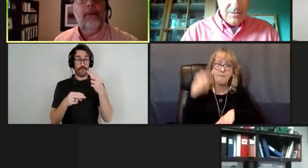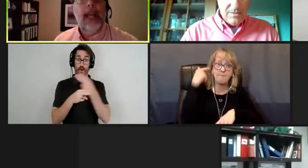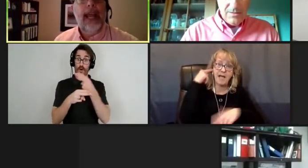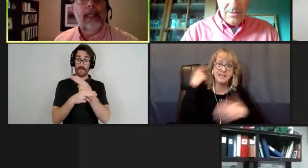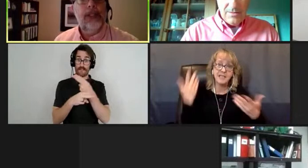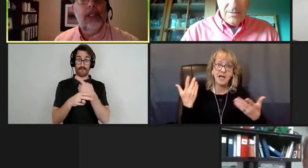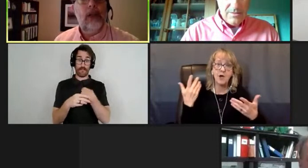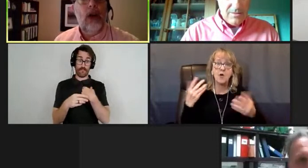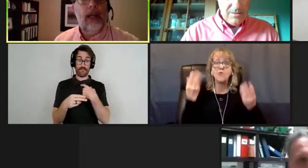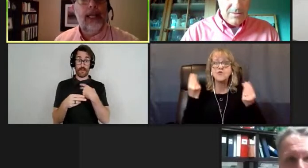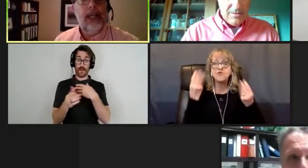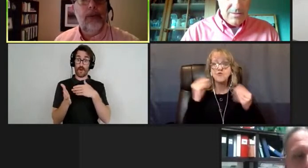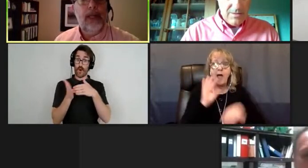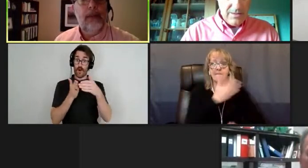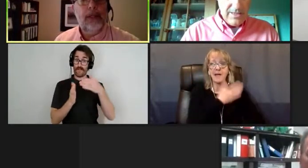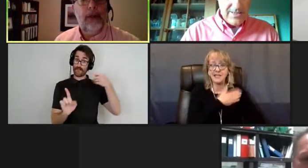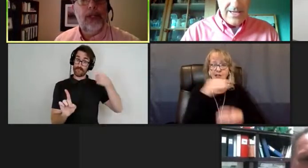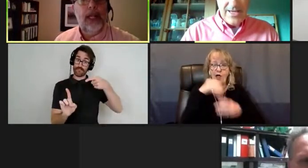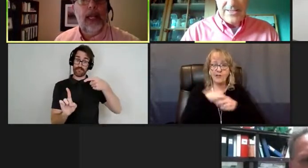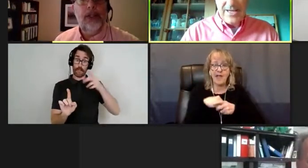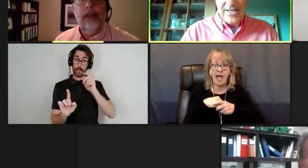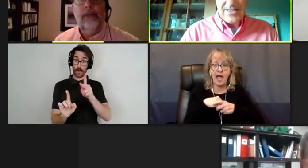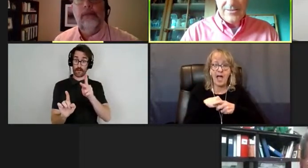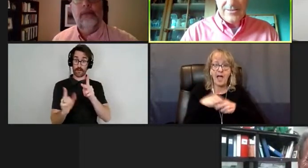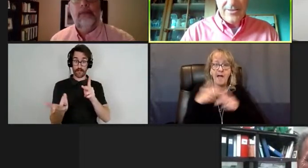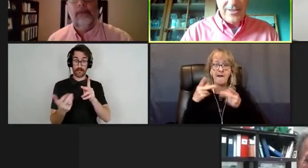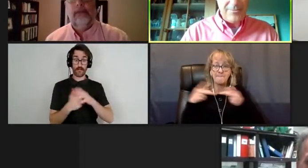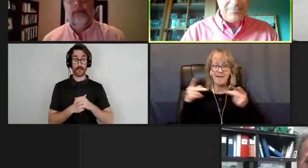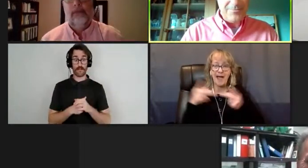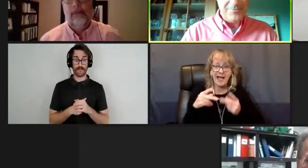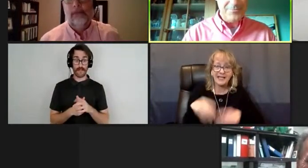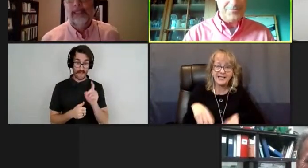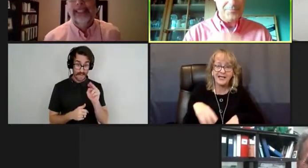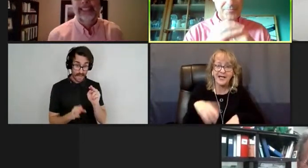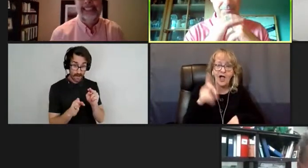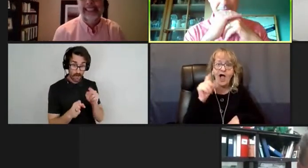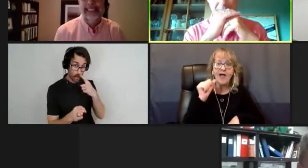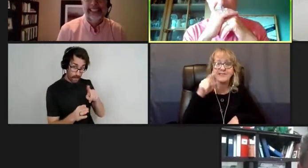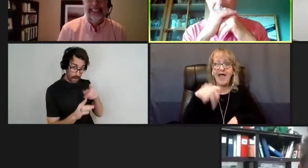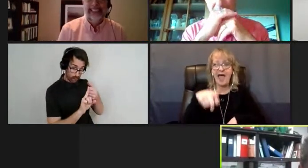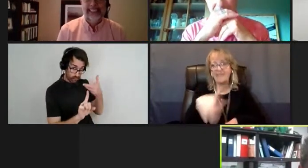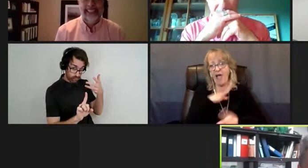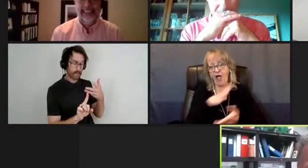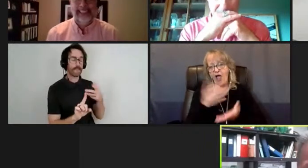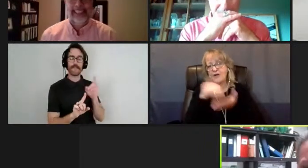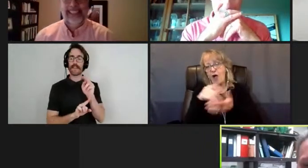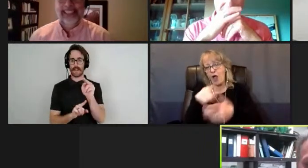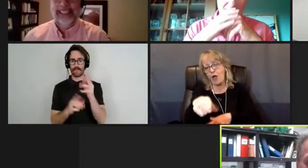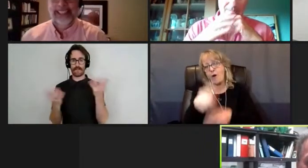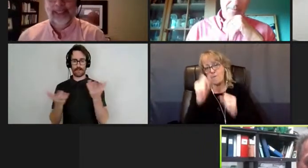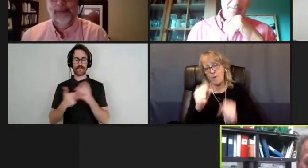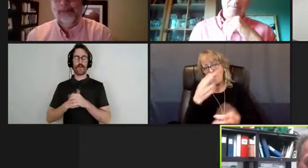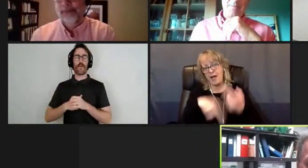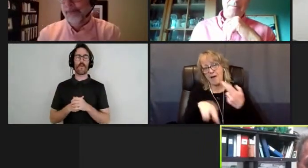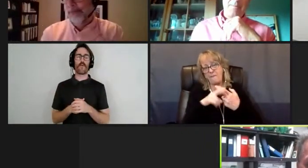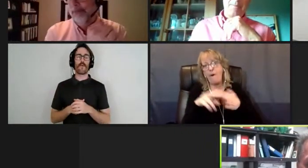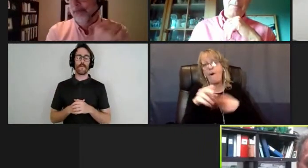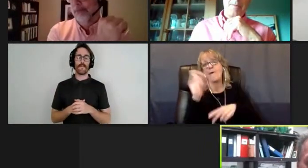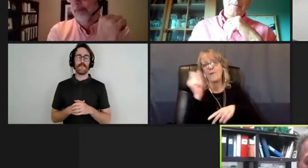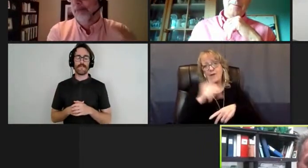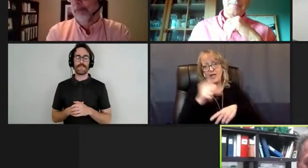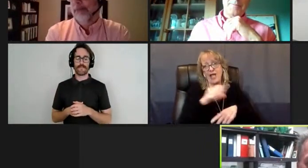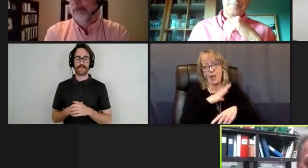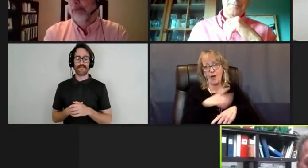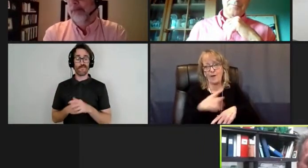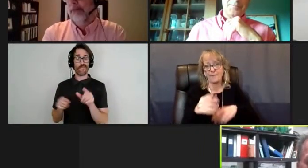If Dan is still on, I guess he would be the best person to answer. Dan is still there. Yeah. Oh, great. Thank you, Dan. Yes. Much